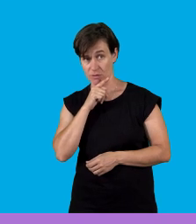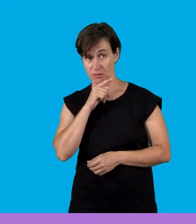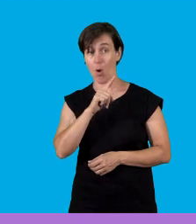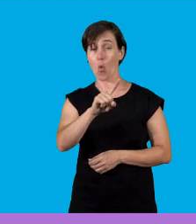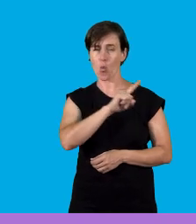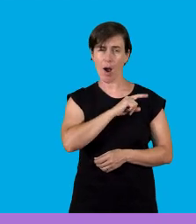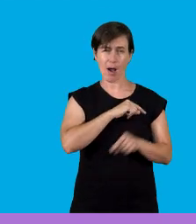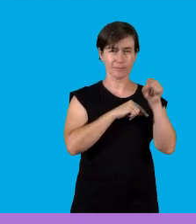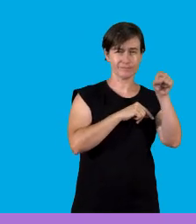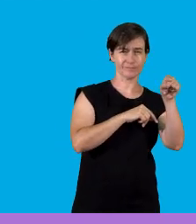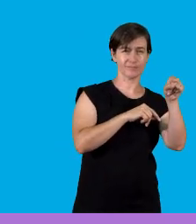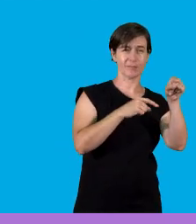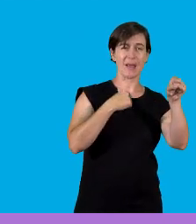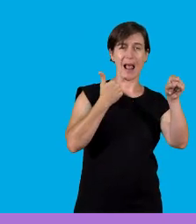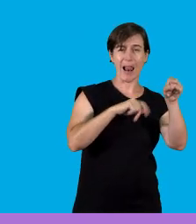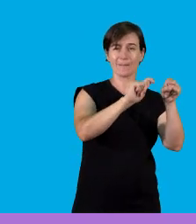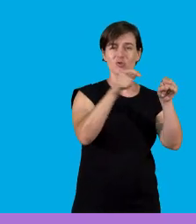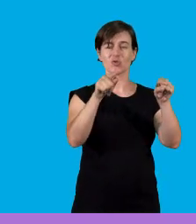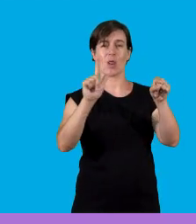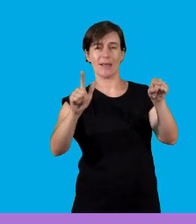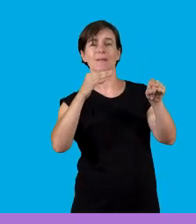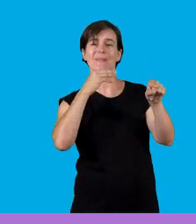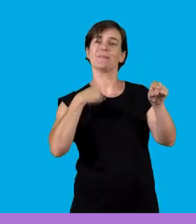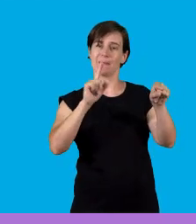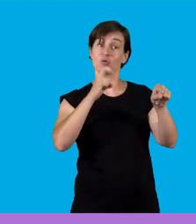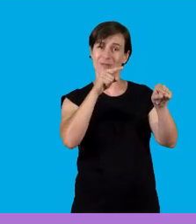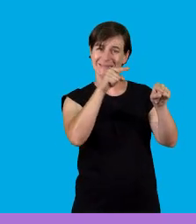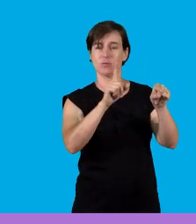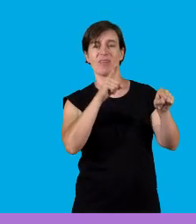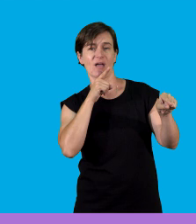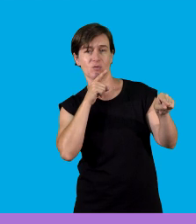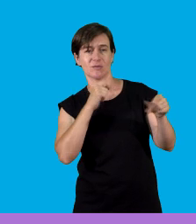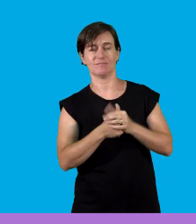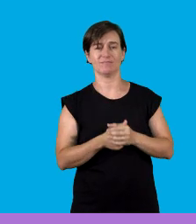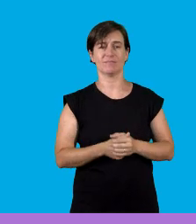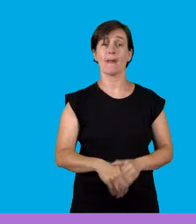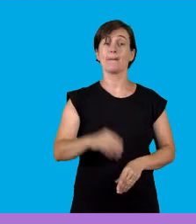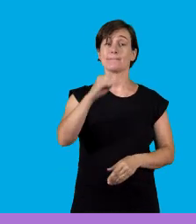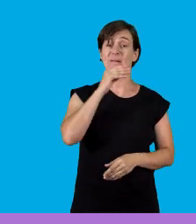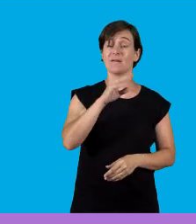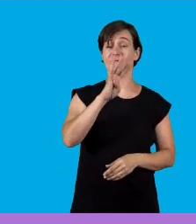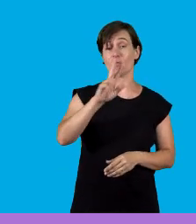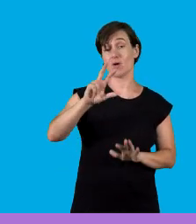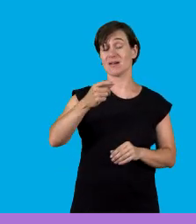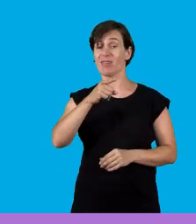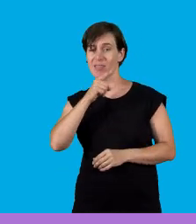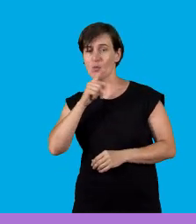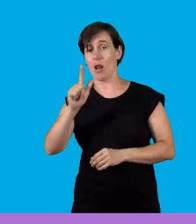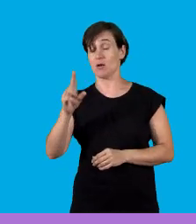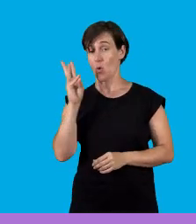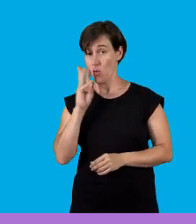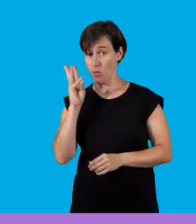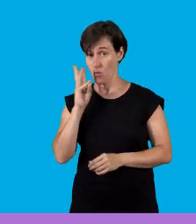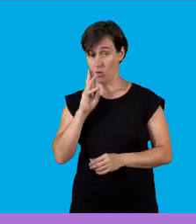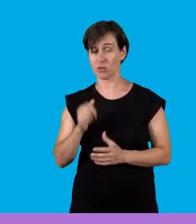So I looked at this to convert from cubic centimeters to liters. So I've ended up with 480,000 liters